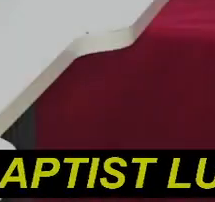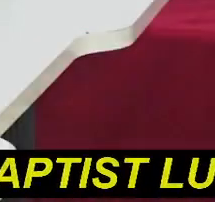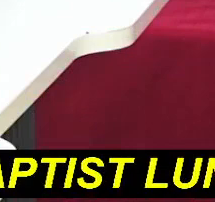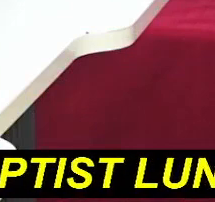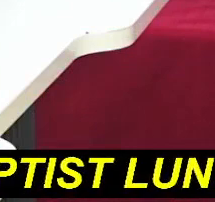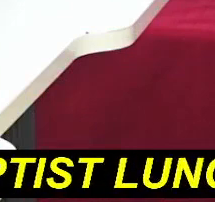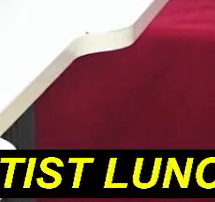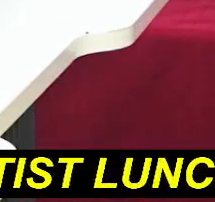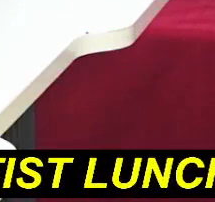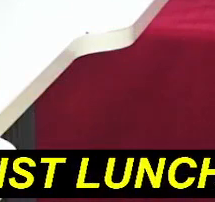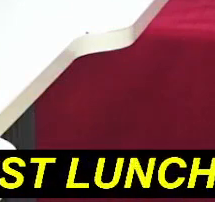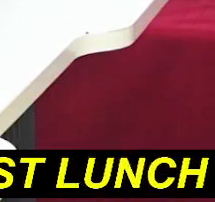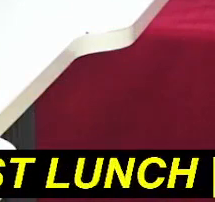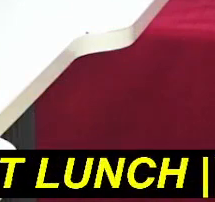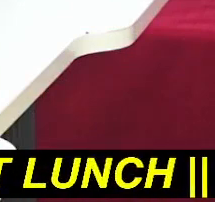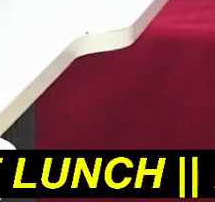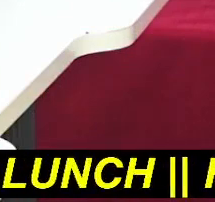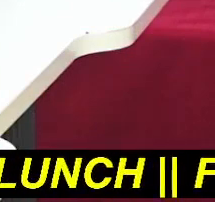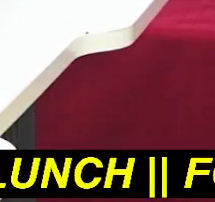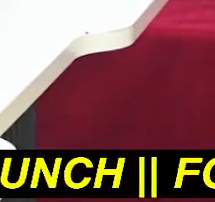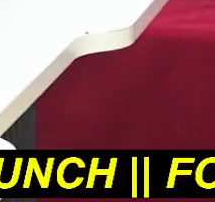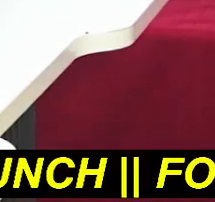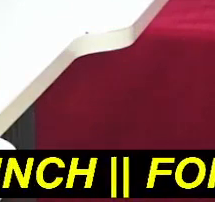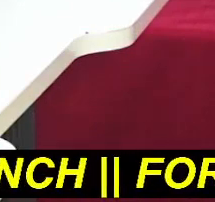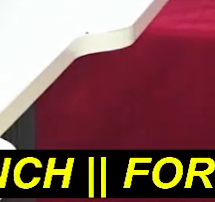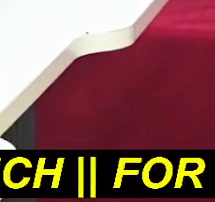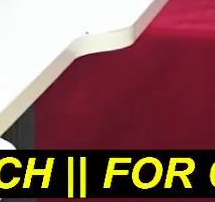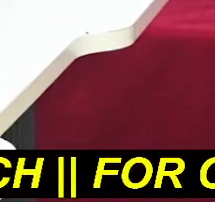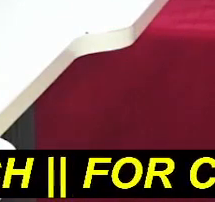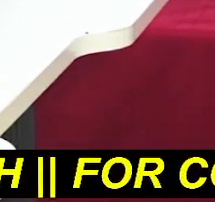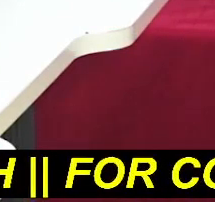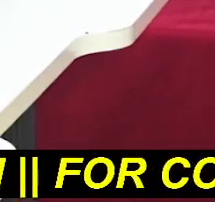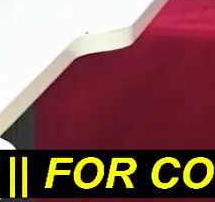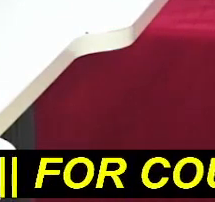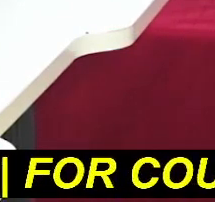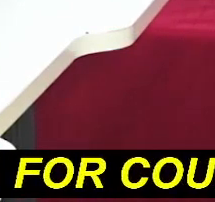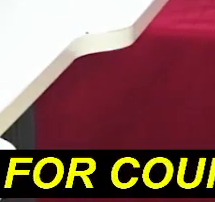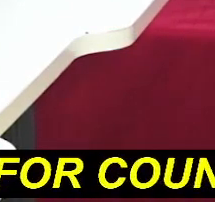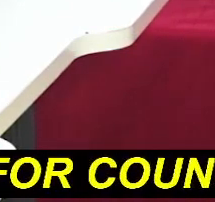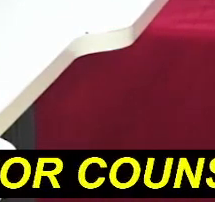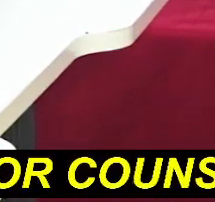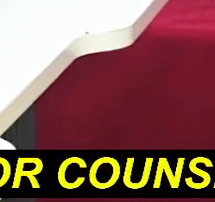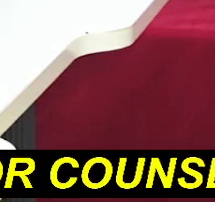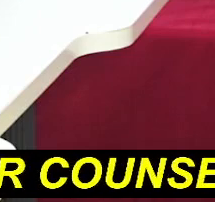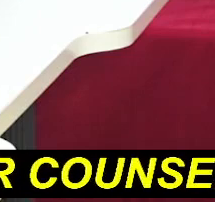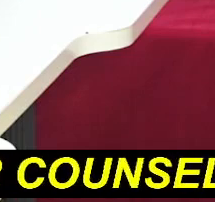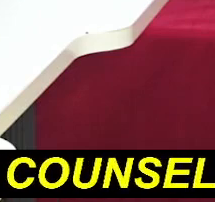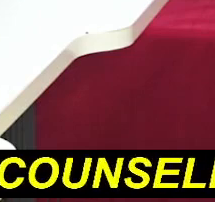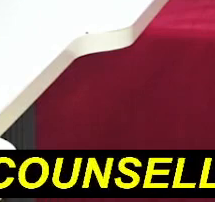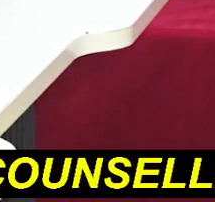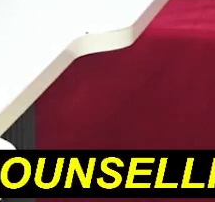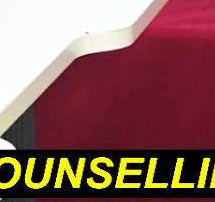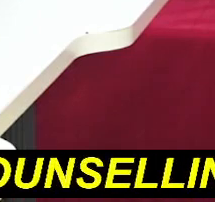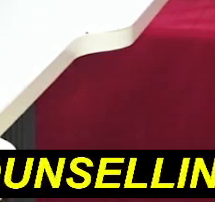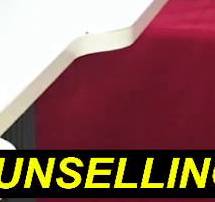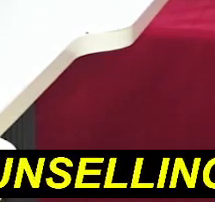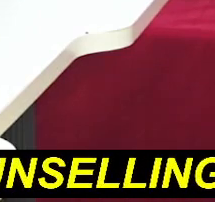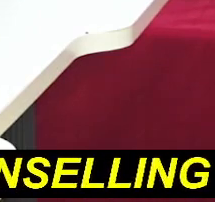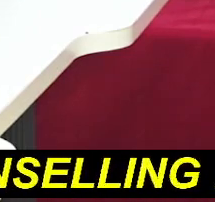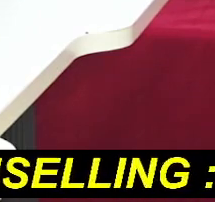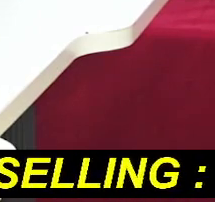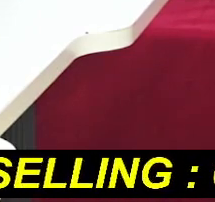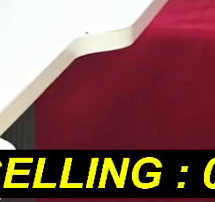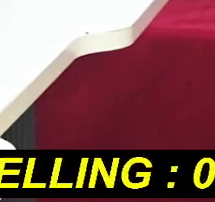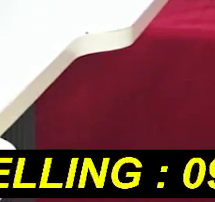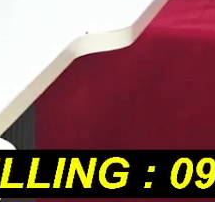Amen, amen, amen. Magandang, magandang, magandang tanghali po muli sa inyo lahat. Once again, welcome back to your favorite noontime show,